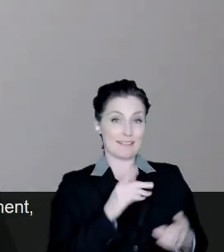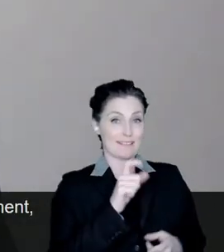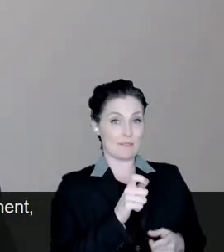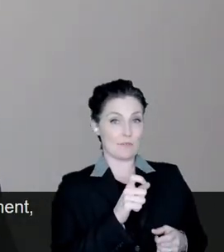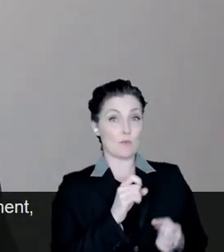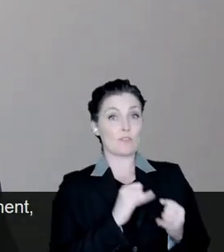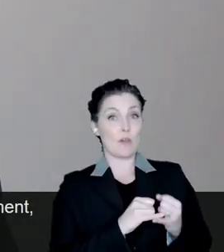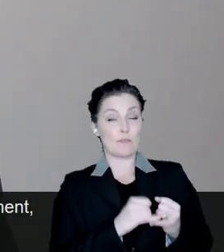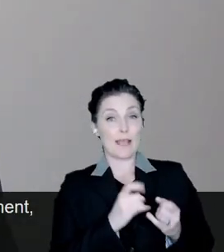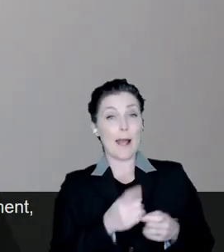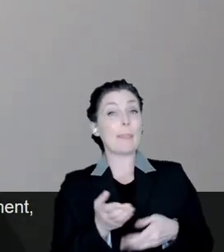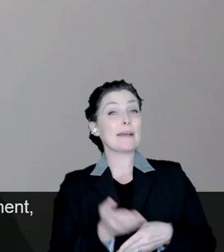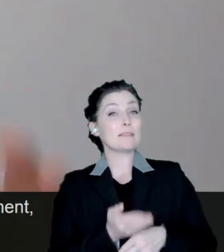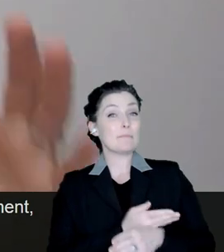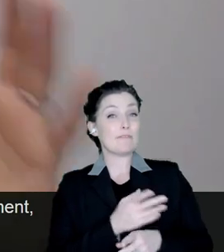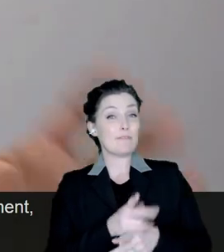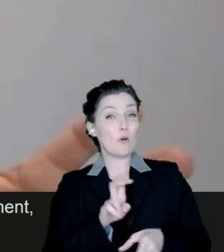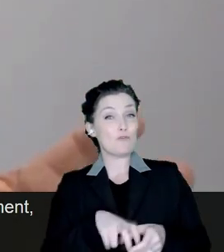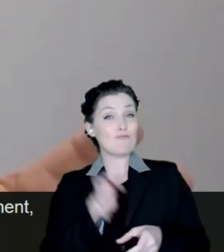resignations today, by the way.